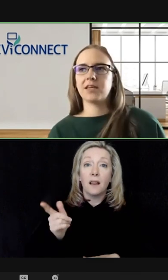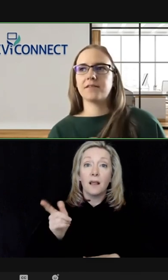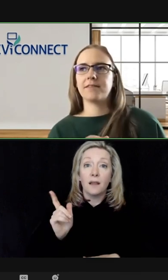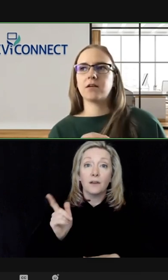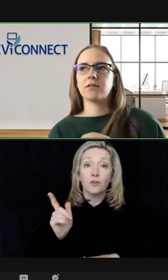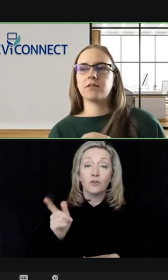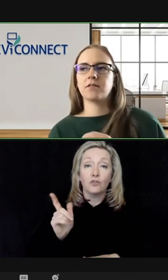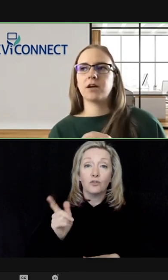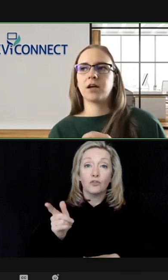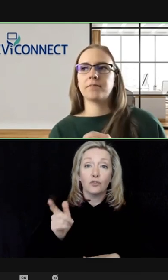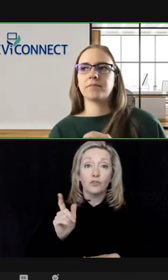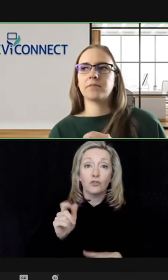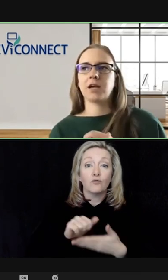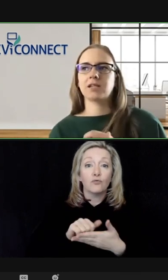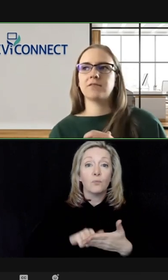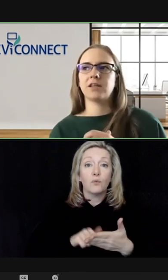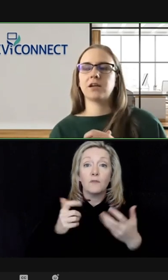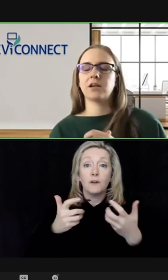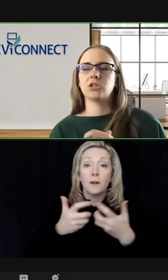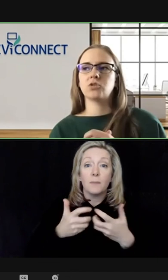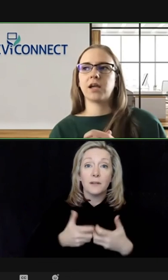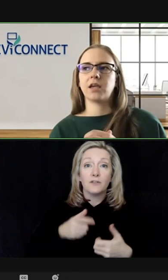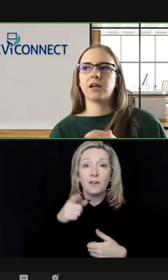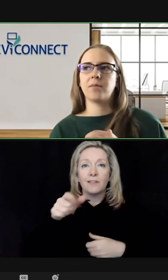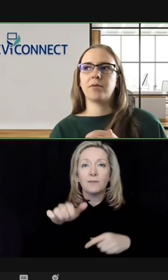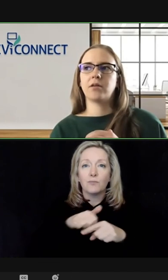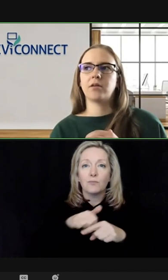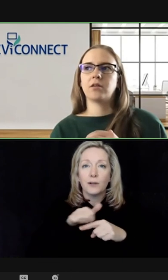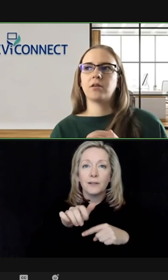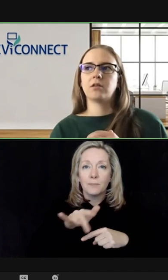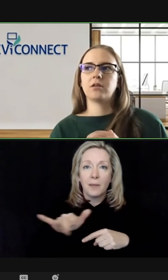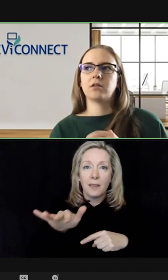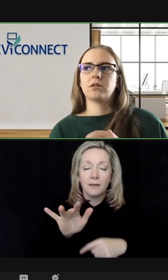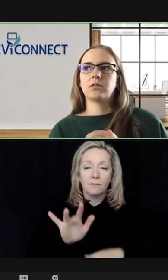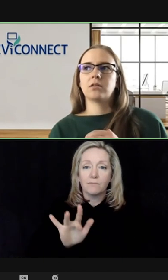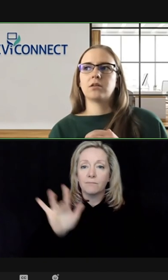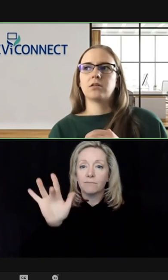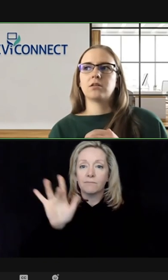on spelling of that activity and dragging it up.